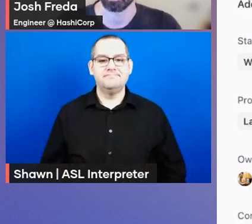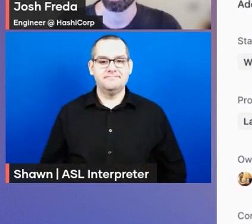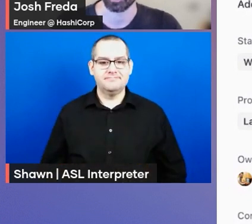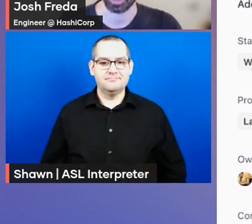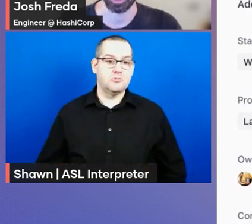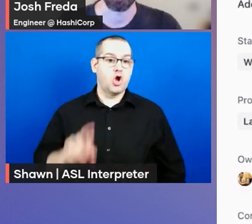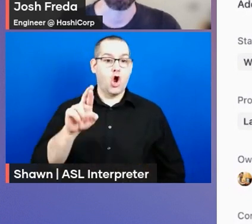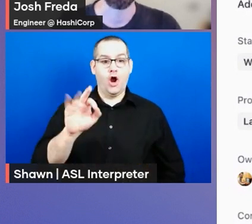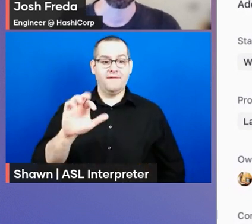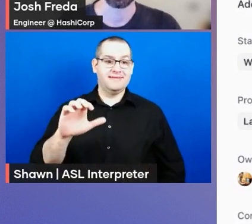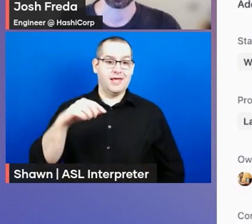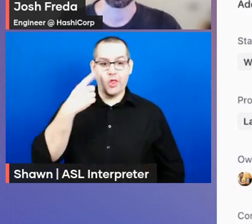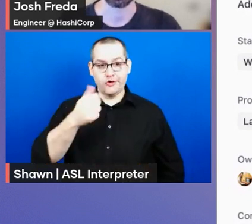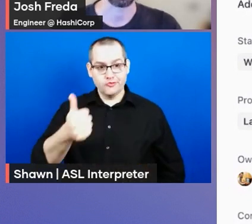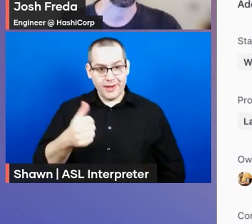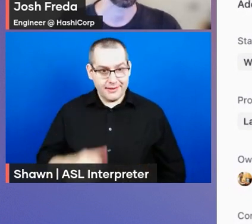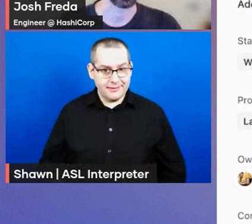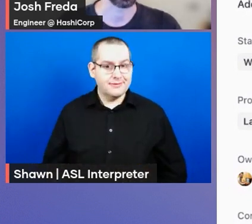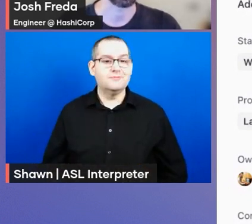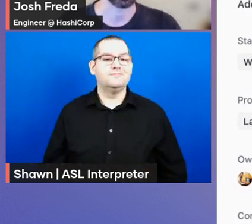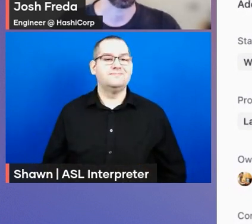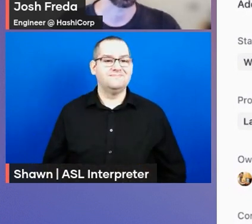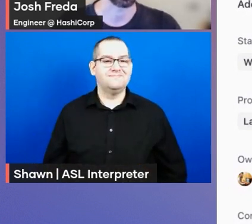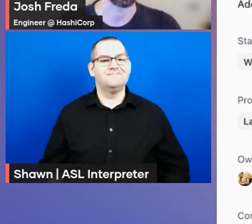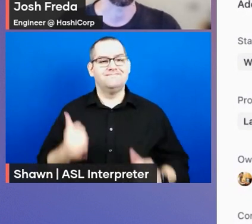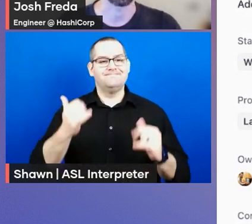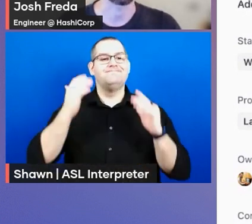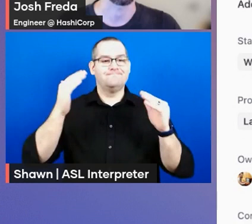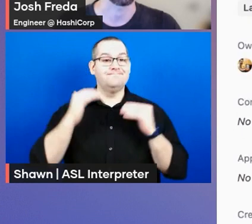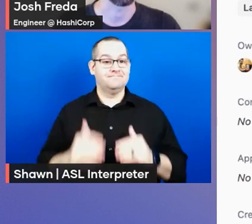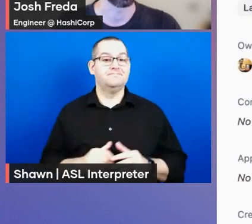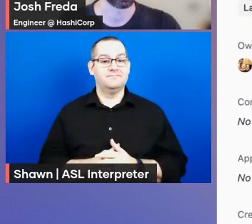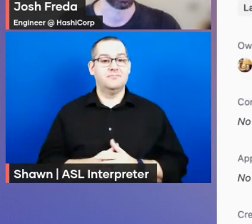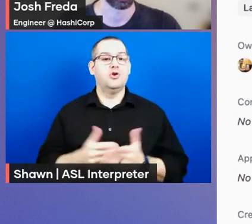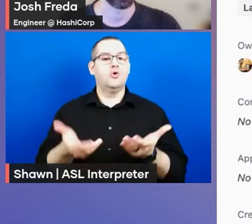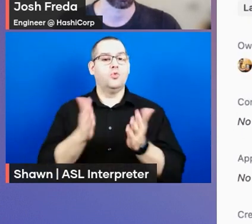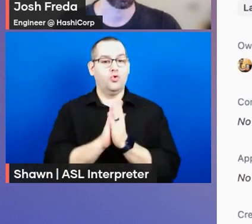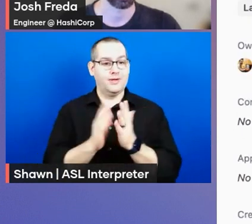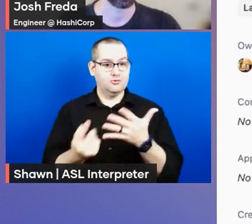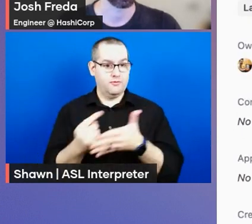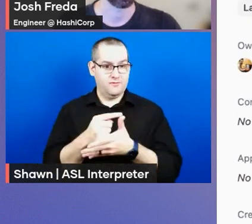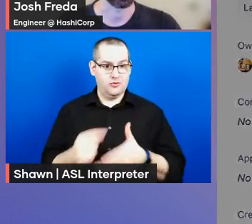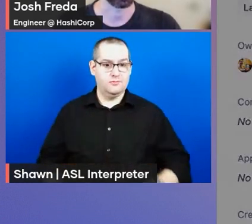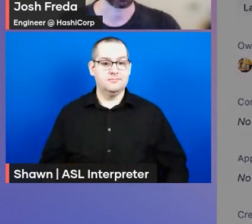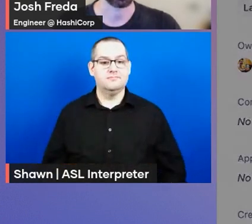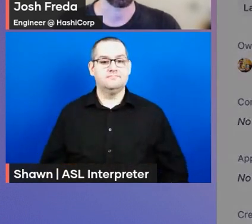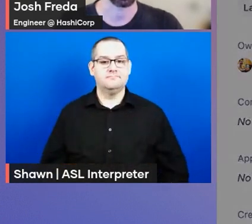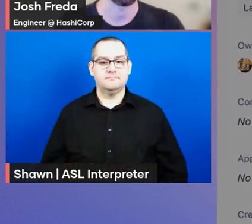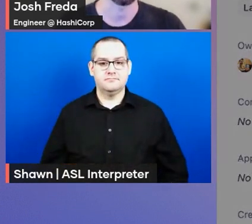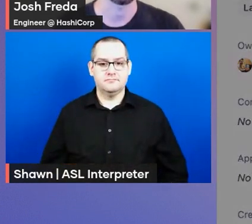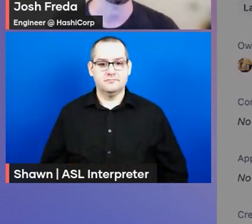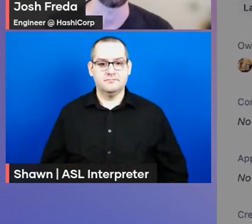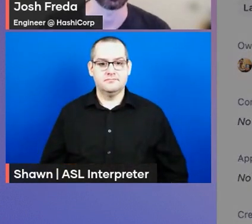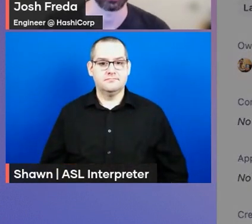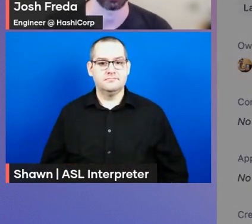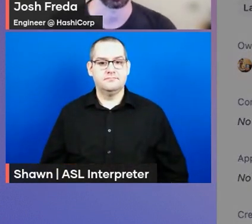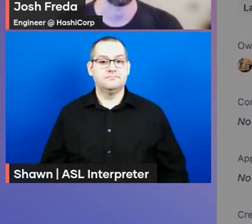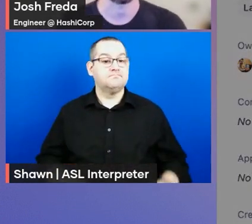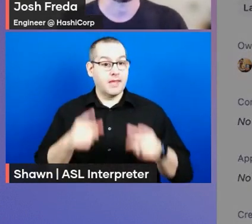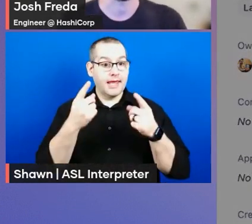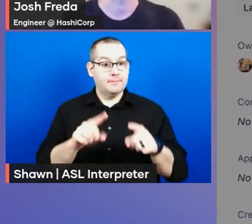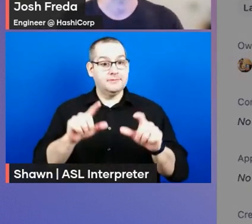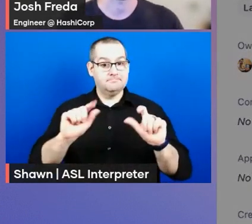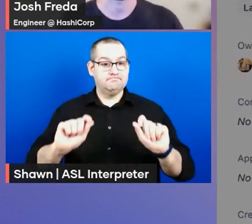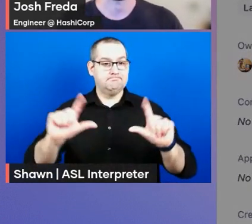great. So what you want to do next is request a review. So when you request a review, what would happen here is